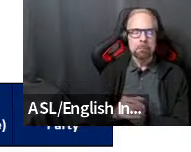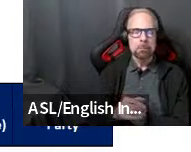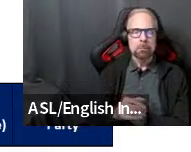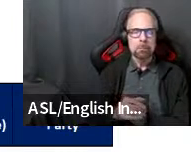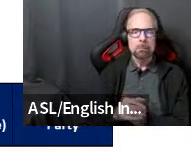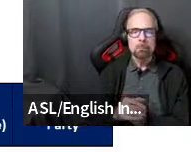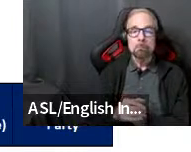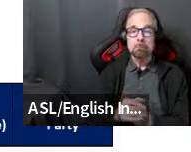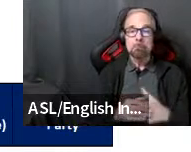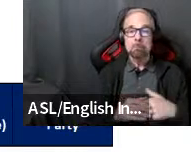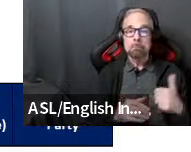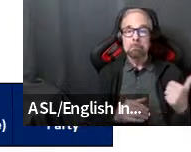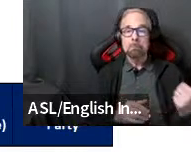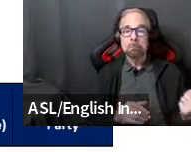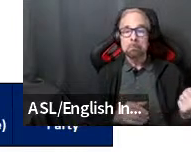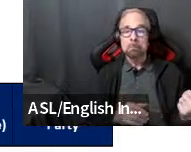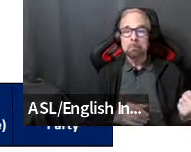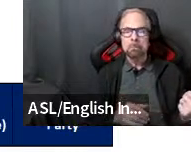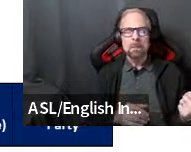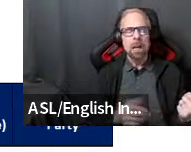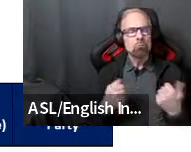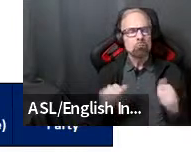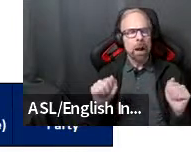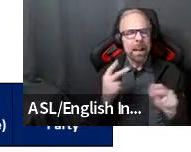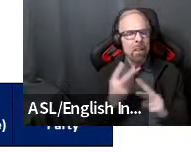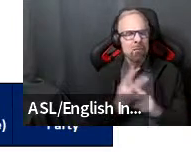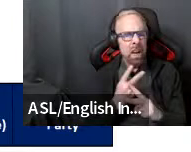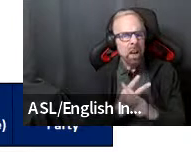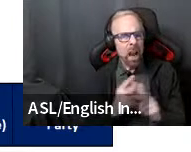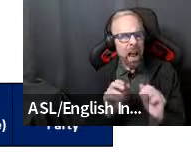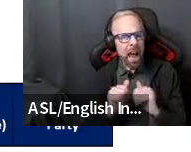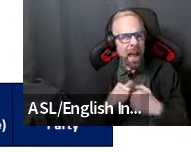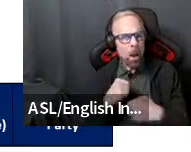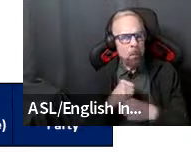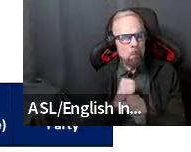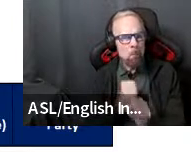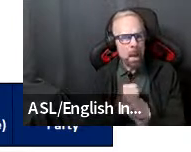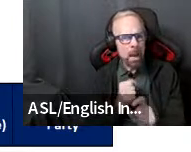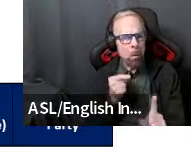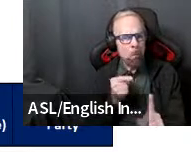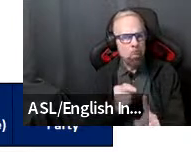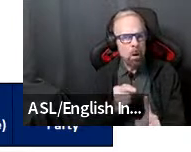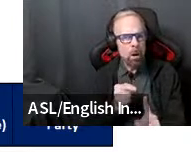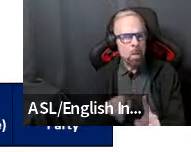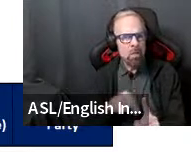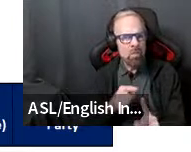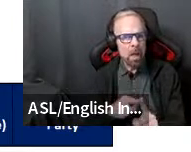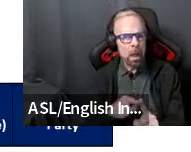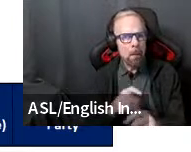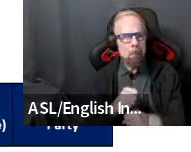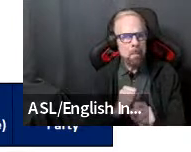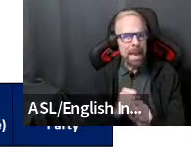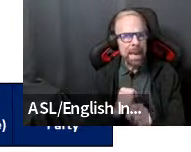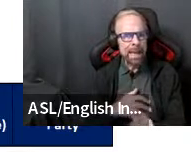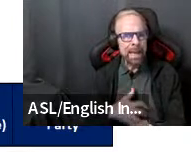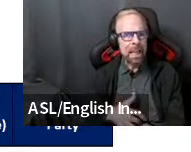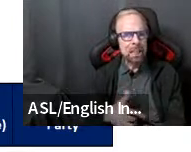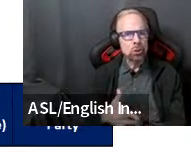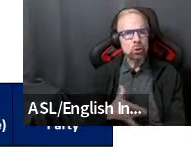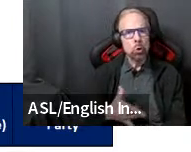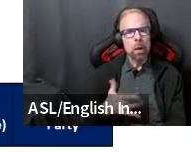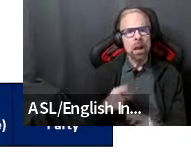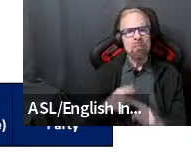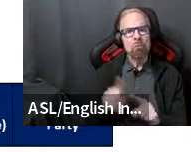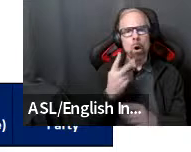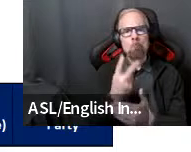Corky? I'm trying to figure out how to make this point about making it intuitive for both bicyclists and pedestrians for all the